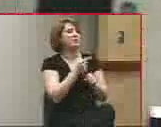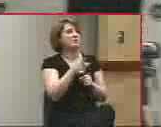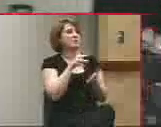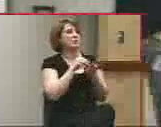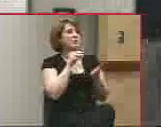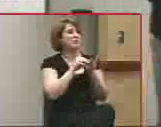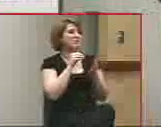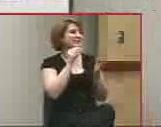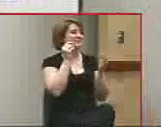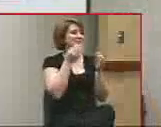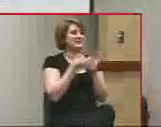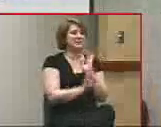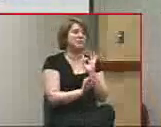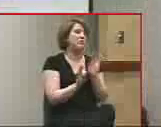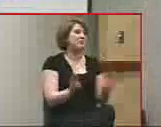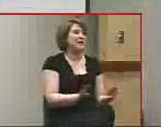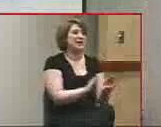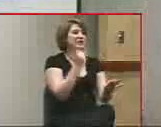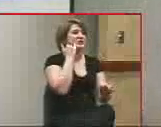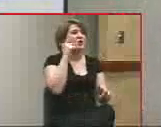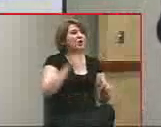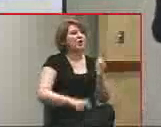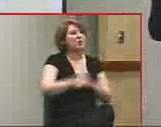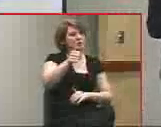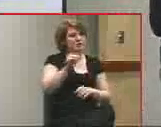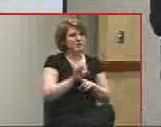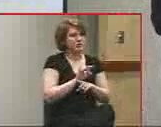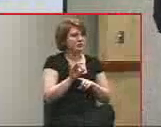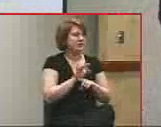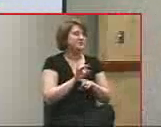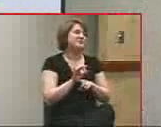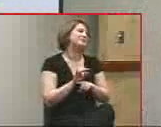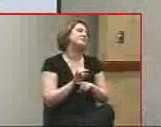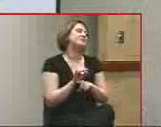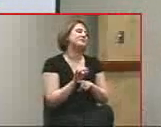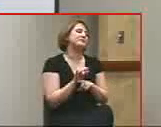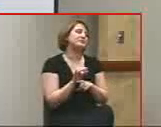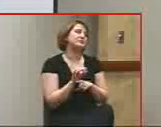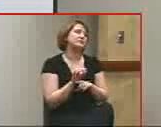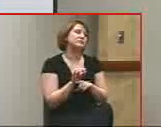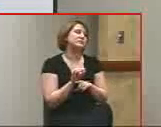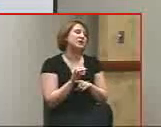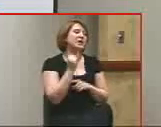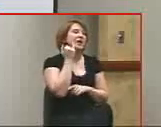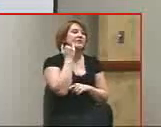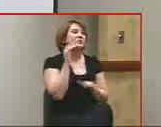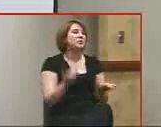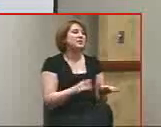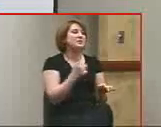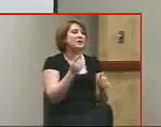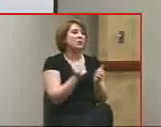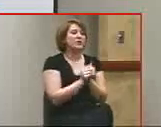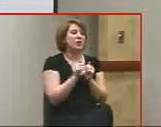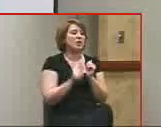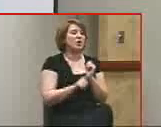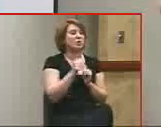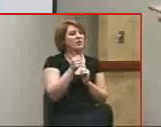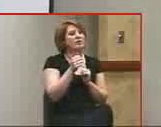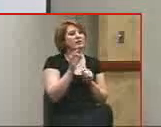blue card. Part of that is, I think, when you're doing something that's with a real low functioning kid and blue card is